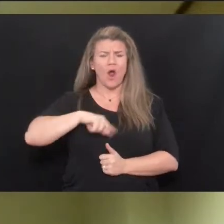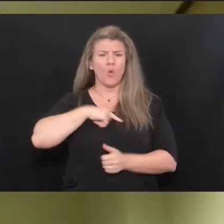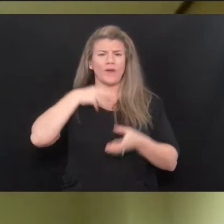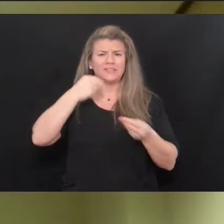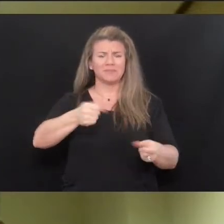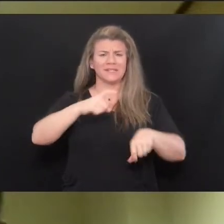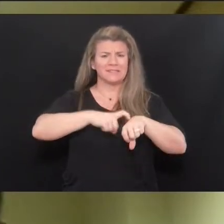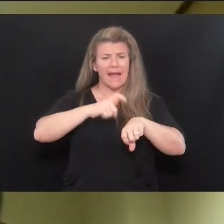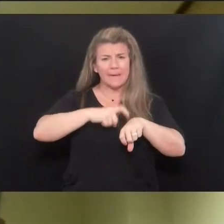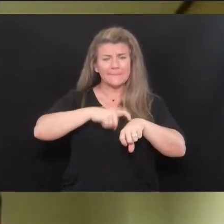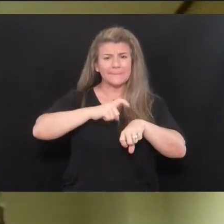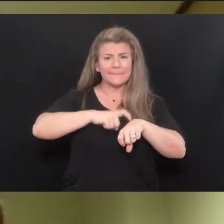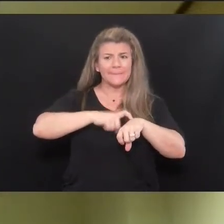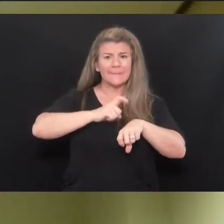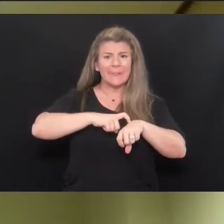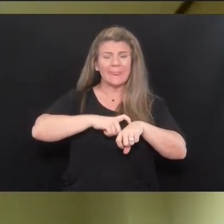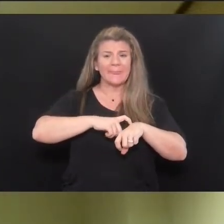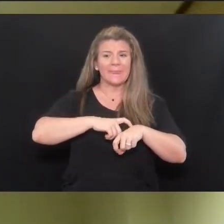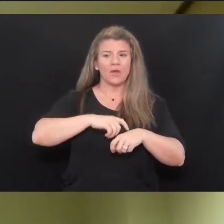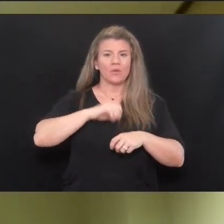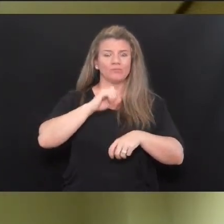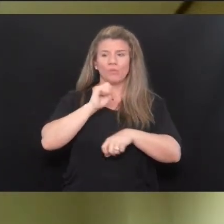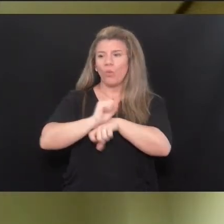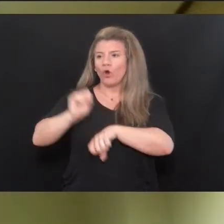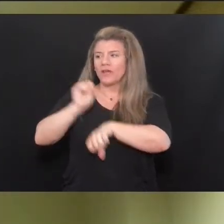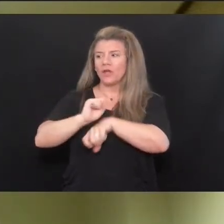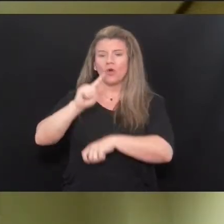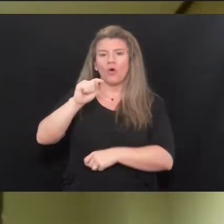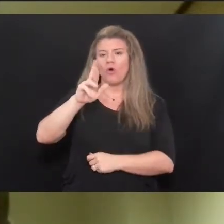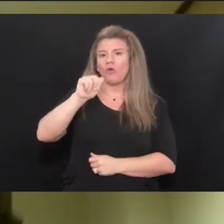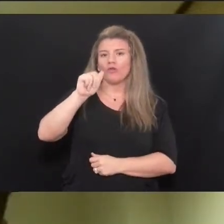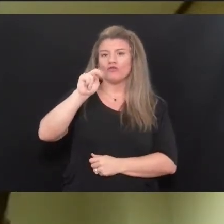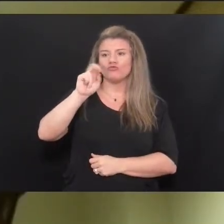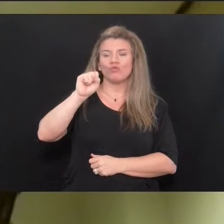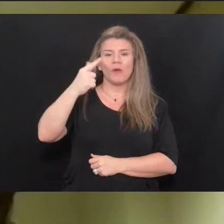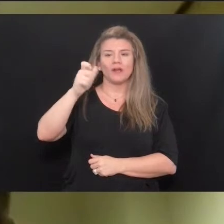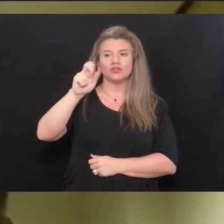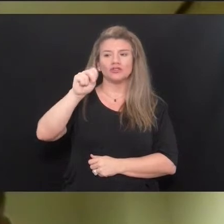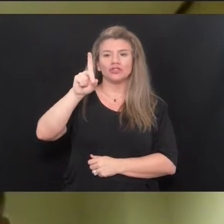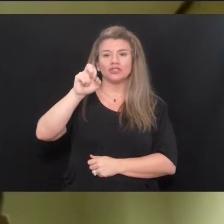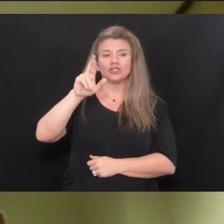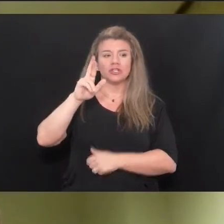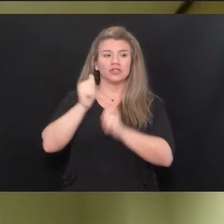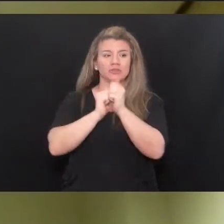time enacting a transgender sports bill that apparently